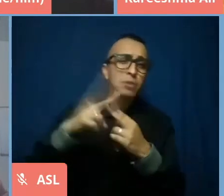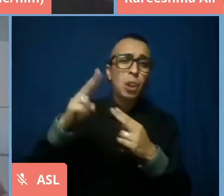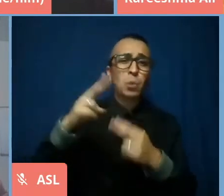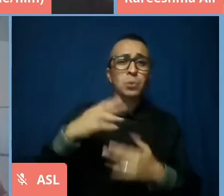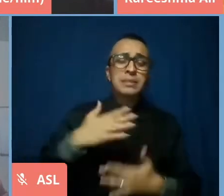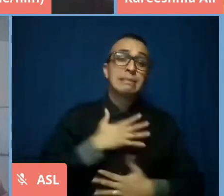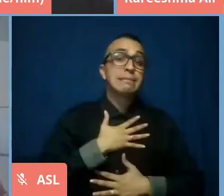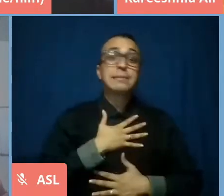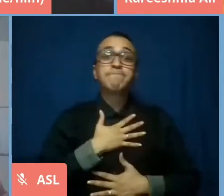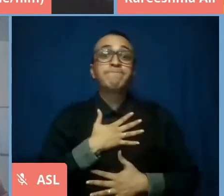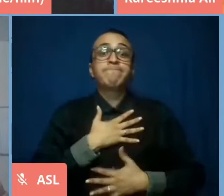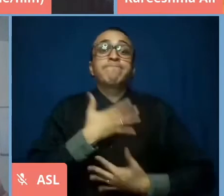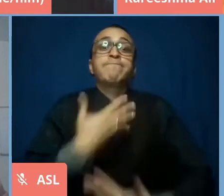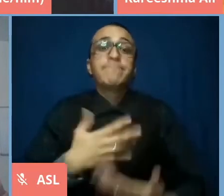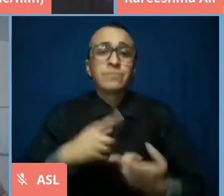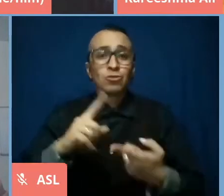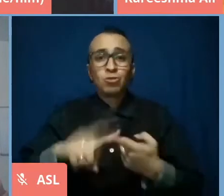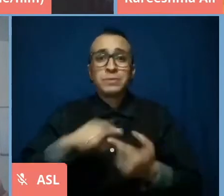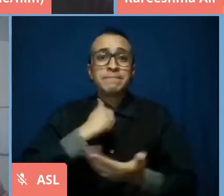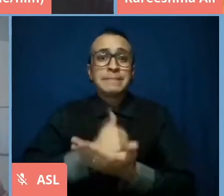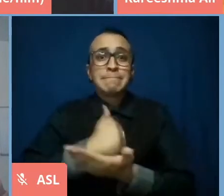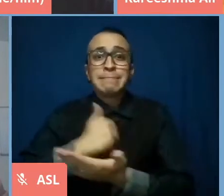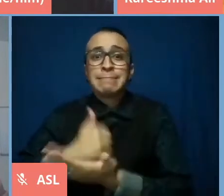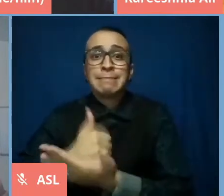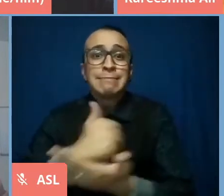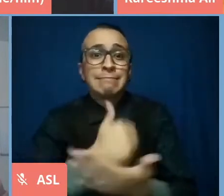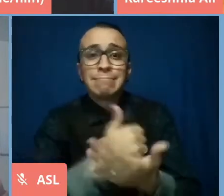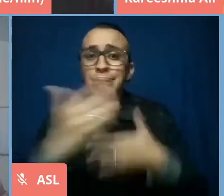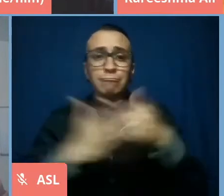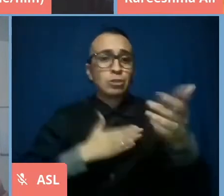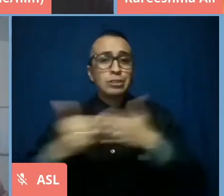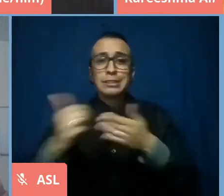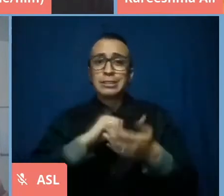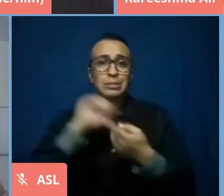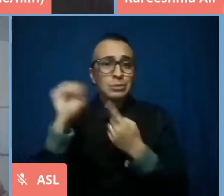selflessness of caregivers going into,